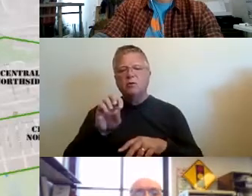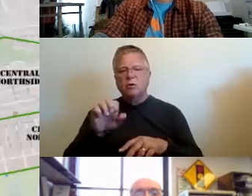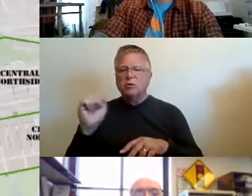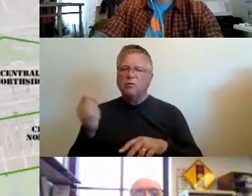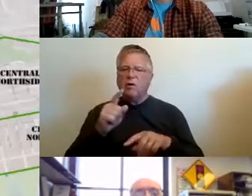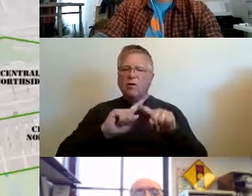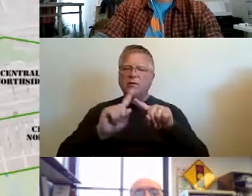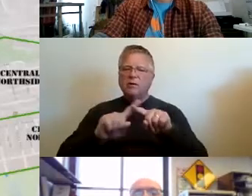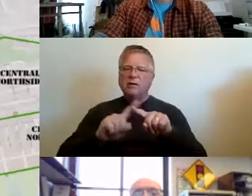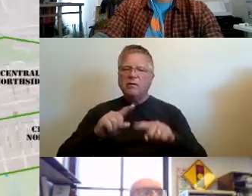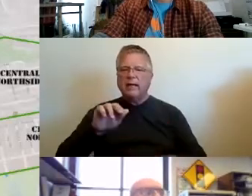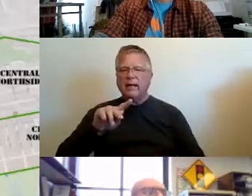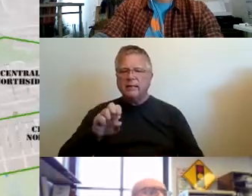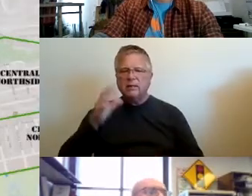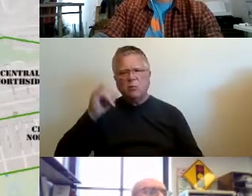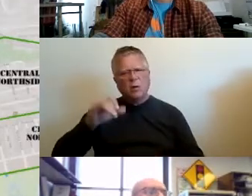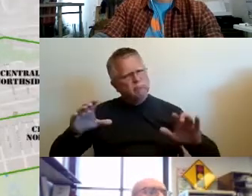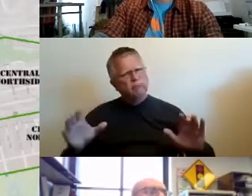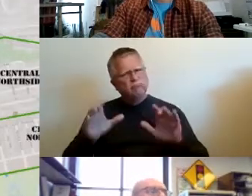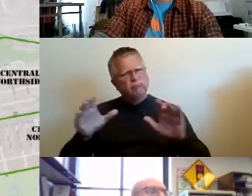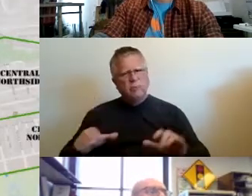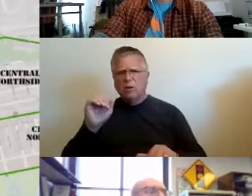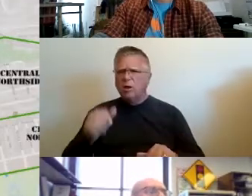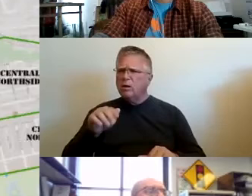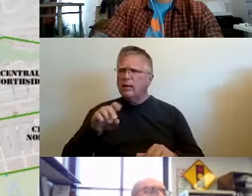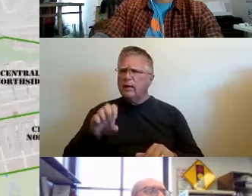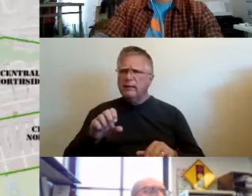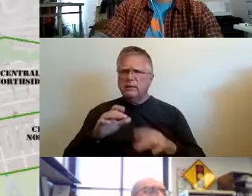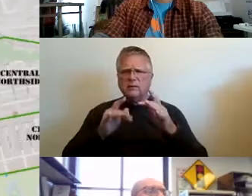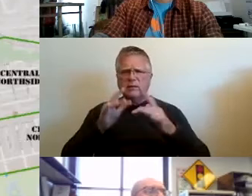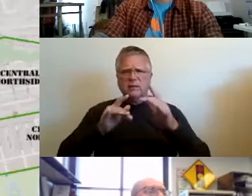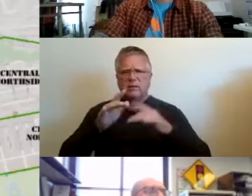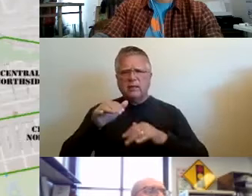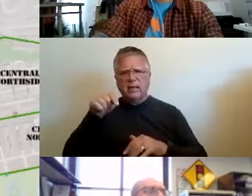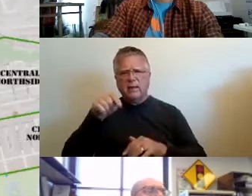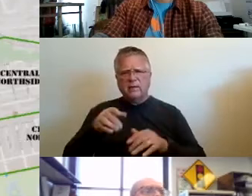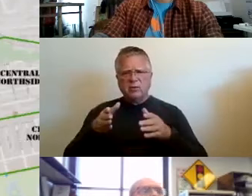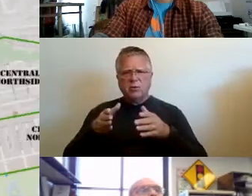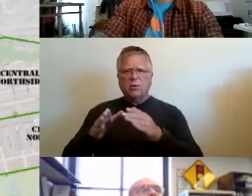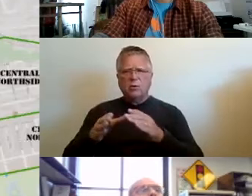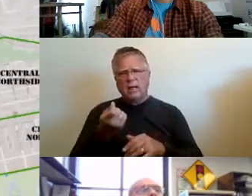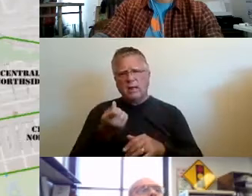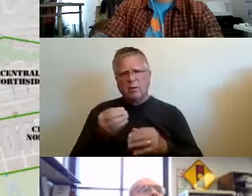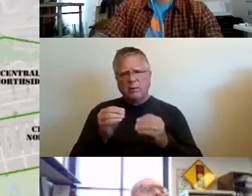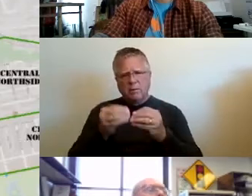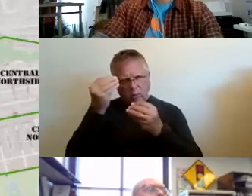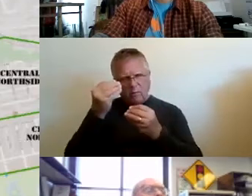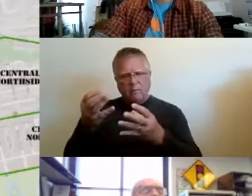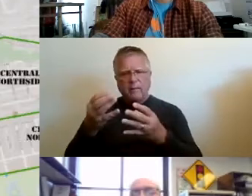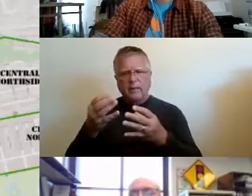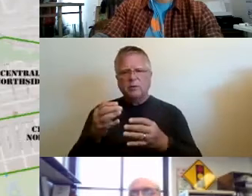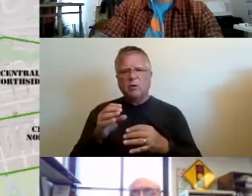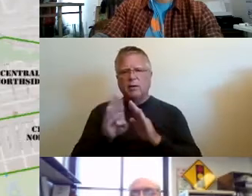we are promoting all ages and abilities infrastructure in this corridor. A little bit of information on the racial